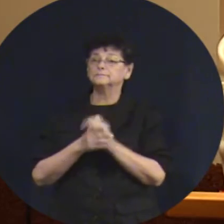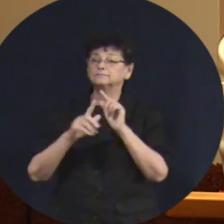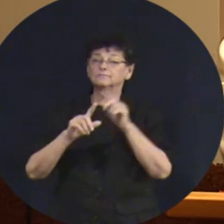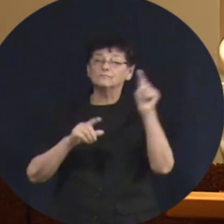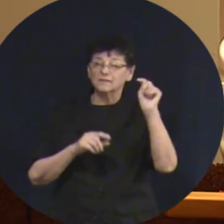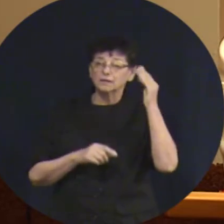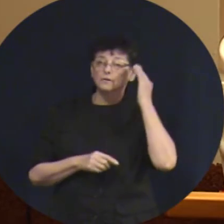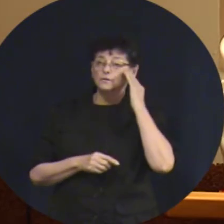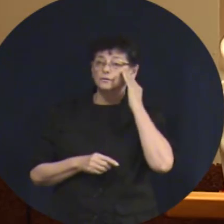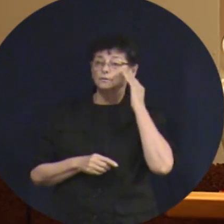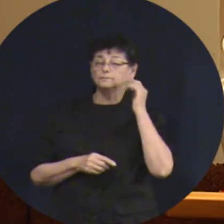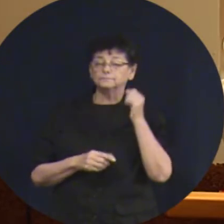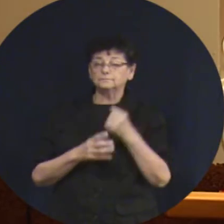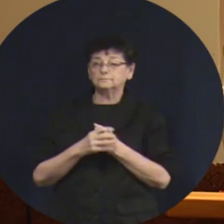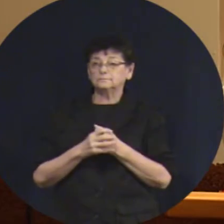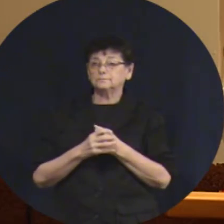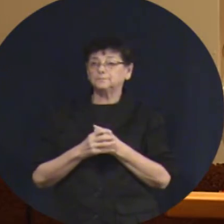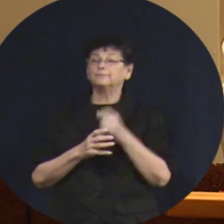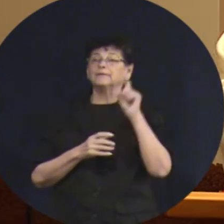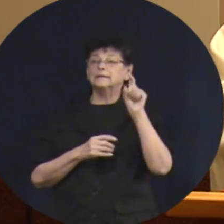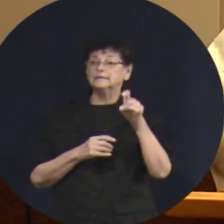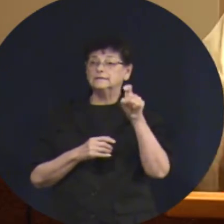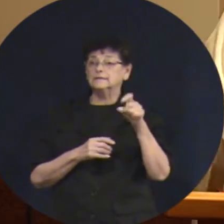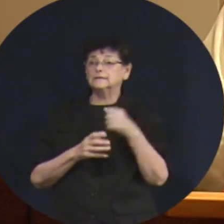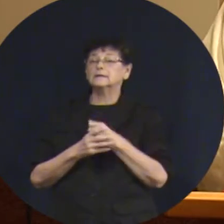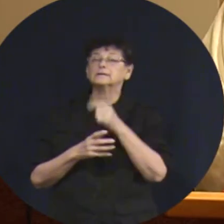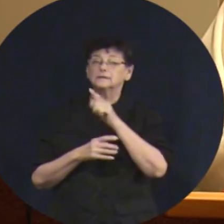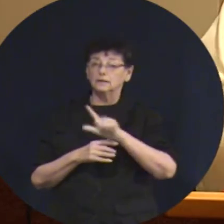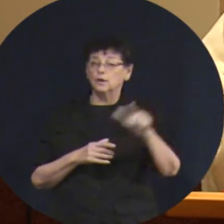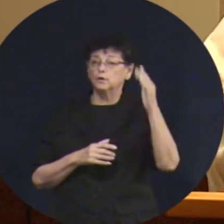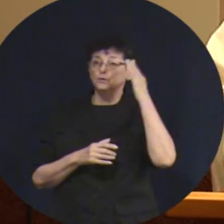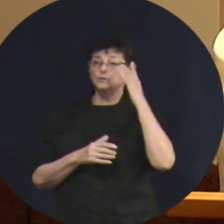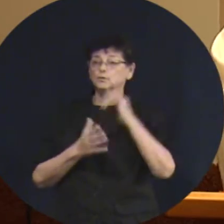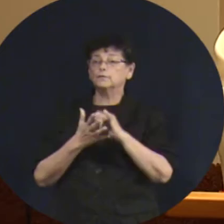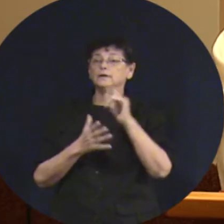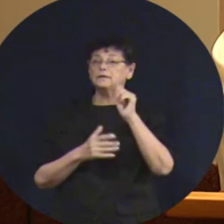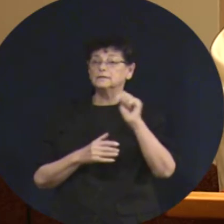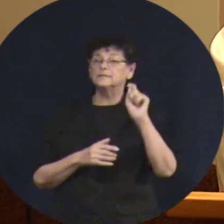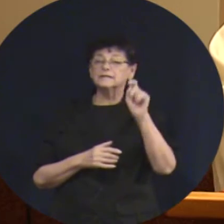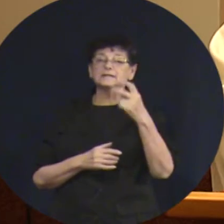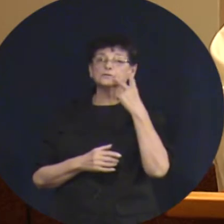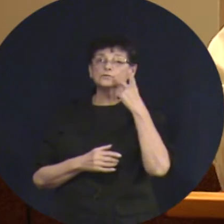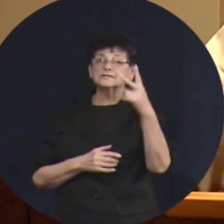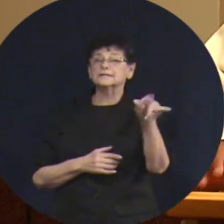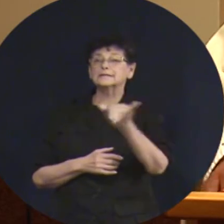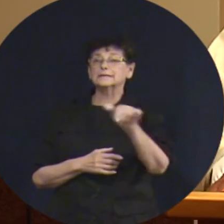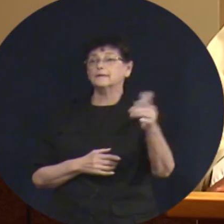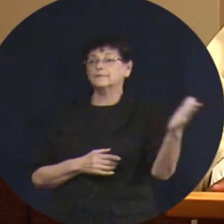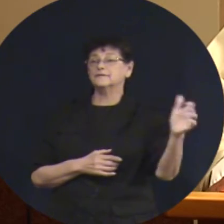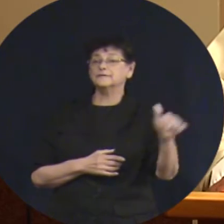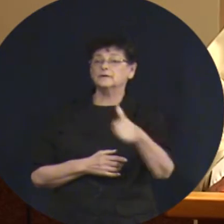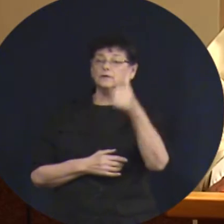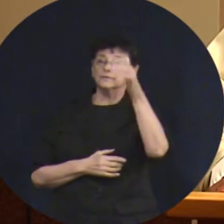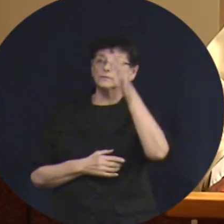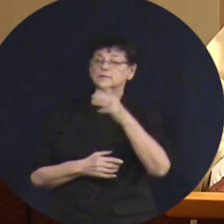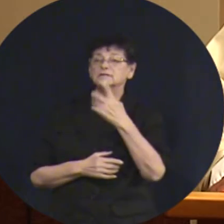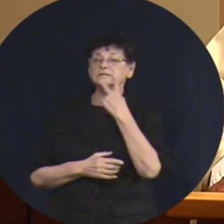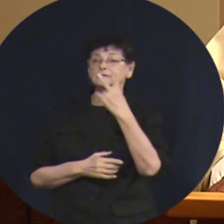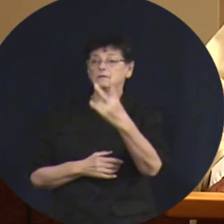Thomas knew, or rather Thomas needed, and our Lord knew that Thomas needed to see the same things the other men